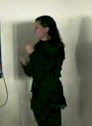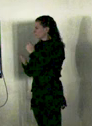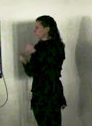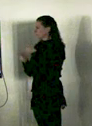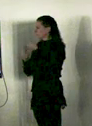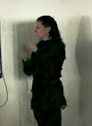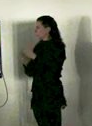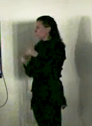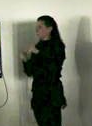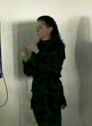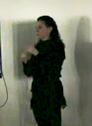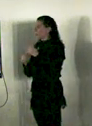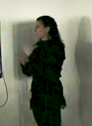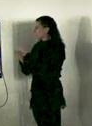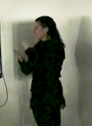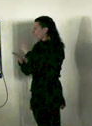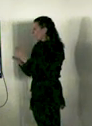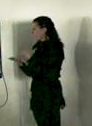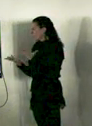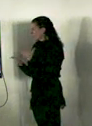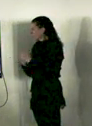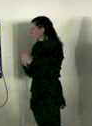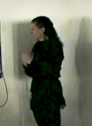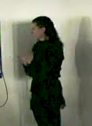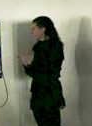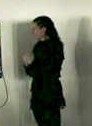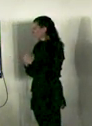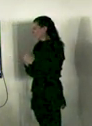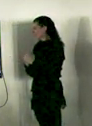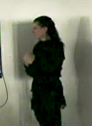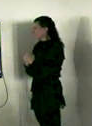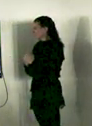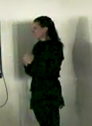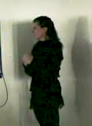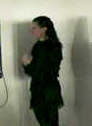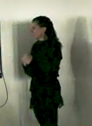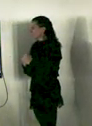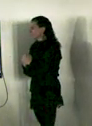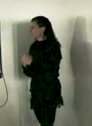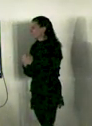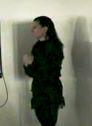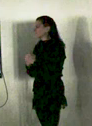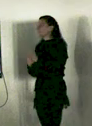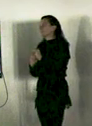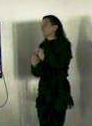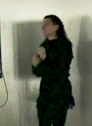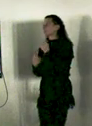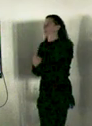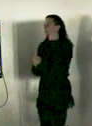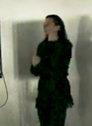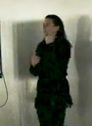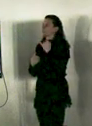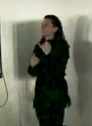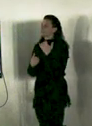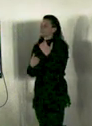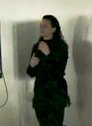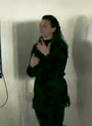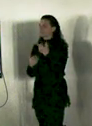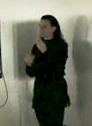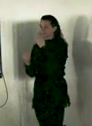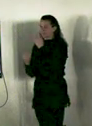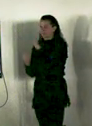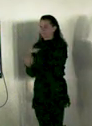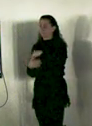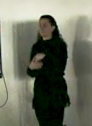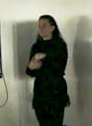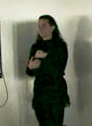But the problem is that argument comes from positions that are already entrenched. Like, even if you're white and you don't like Jason Brody, you